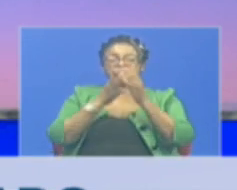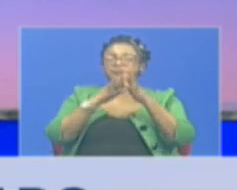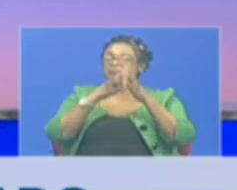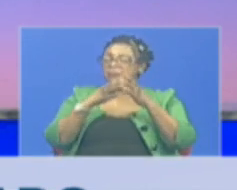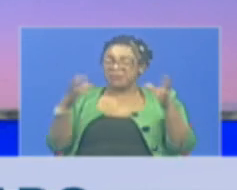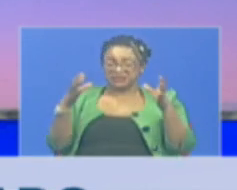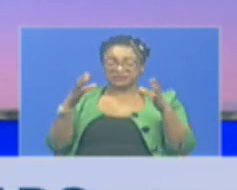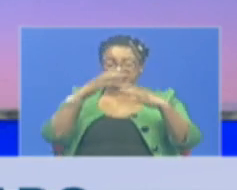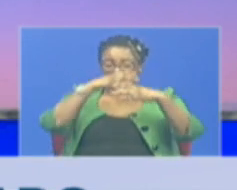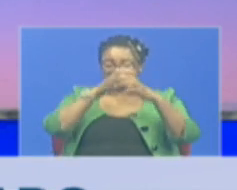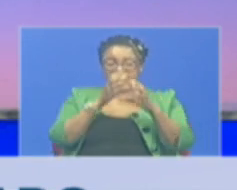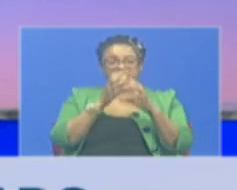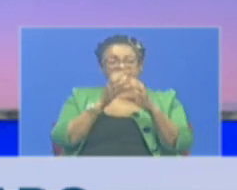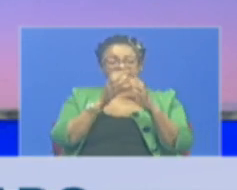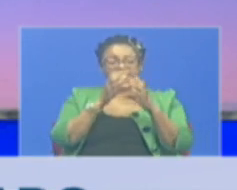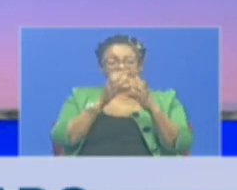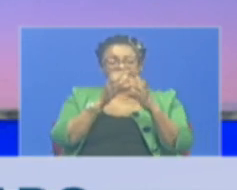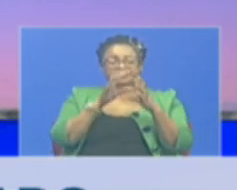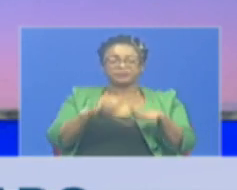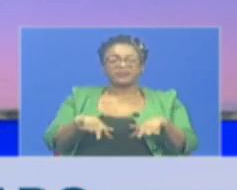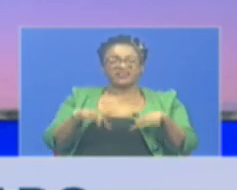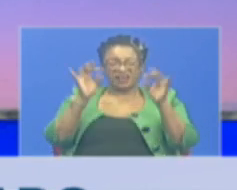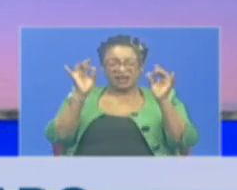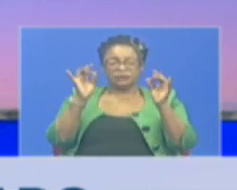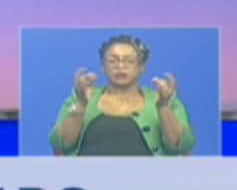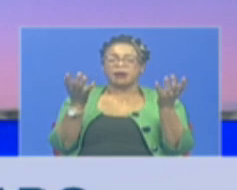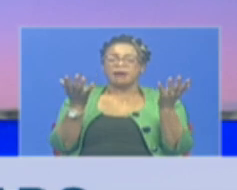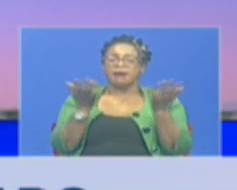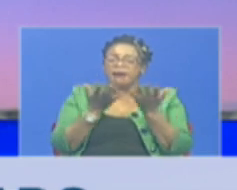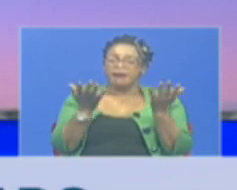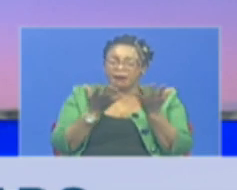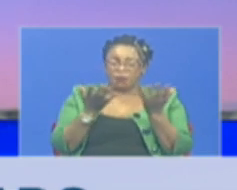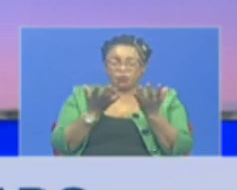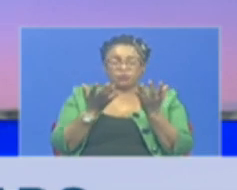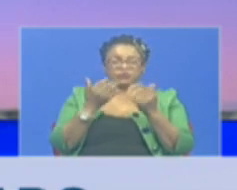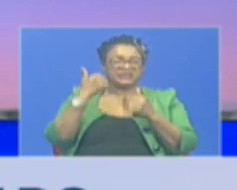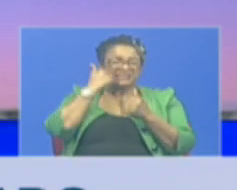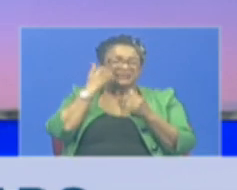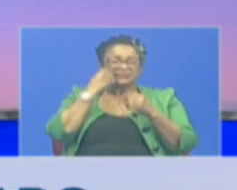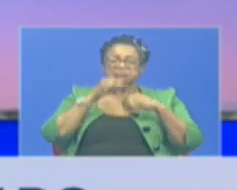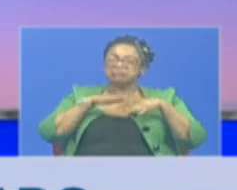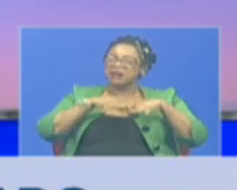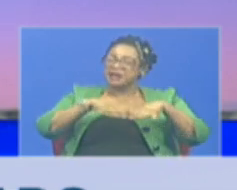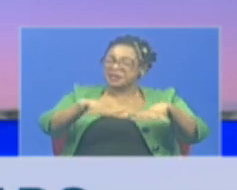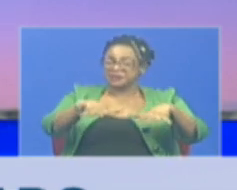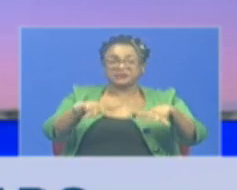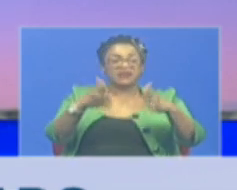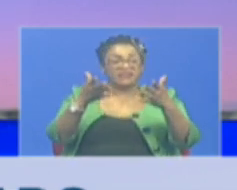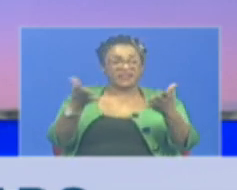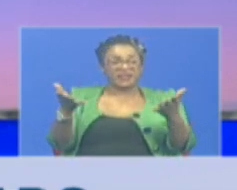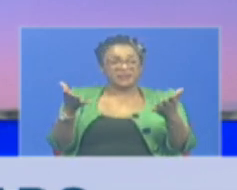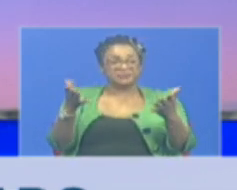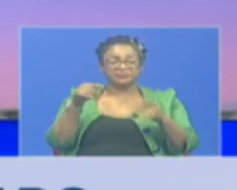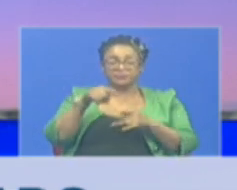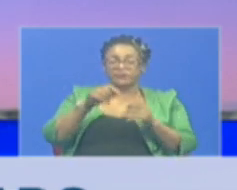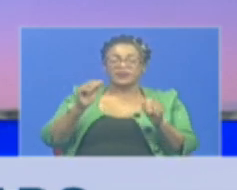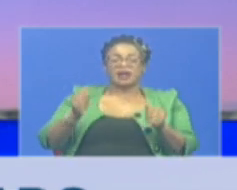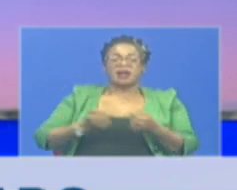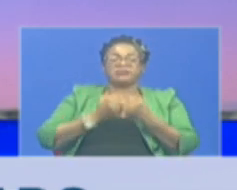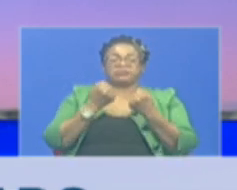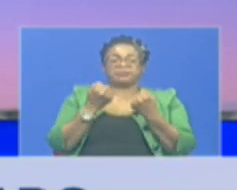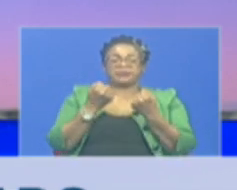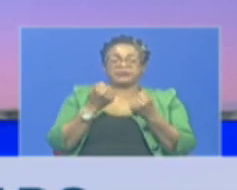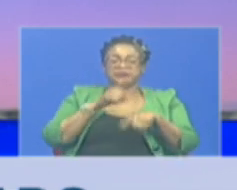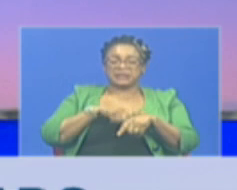COVID-19 testing to find out just how widespread the disease may be there. This is after three more people from the